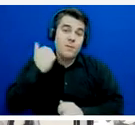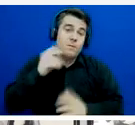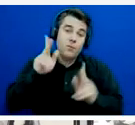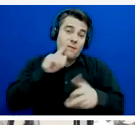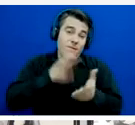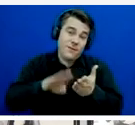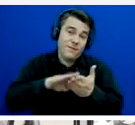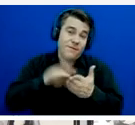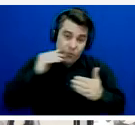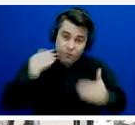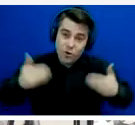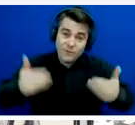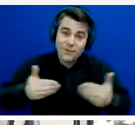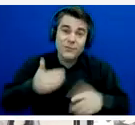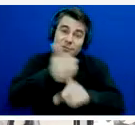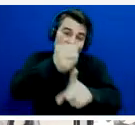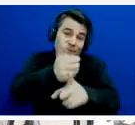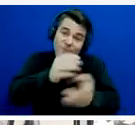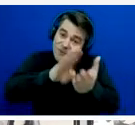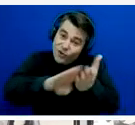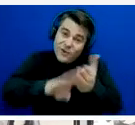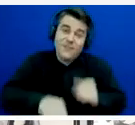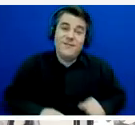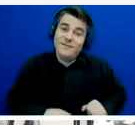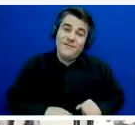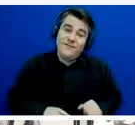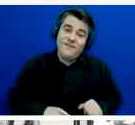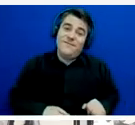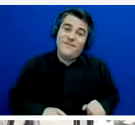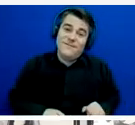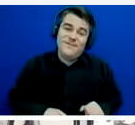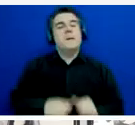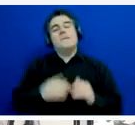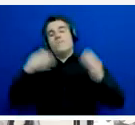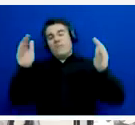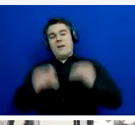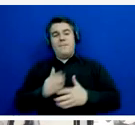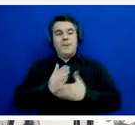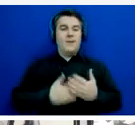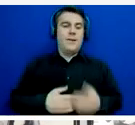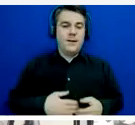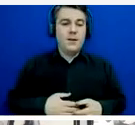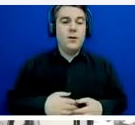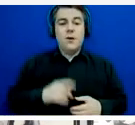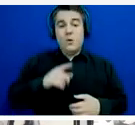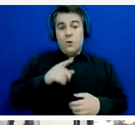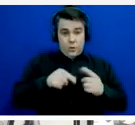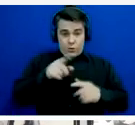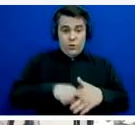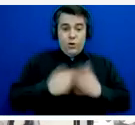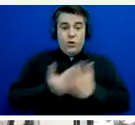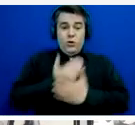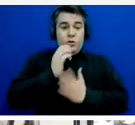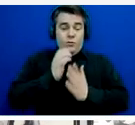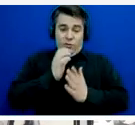is yourself. And this moves on into the next part, and that is when you're going to start a new chapter in your